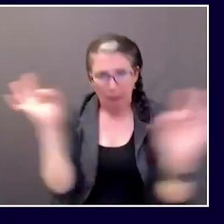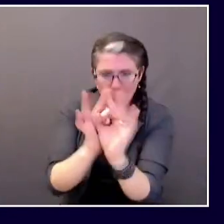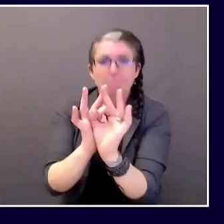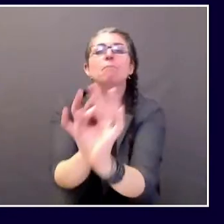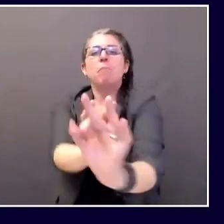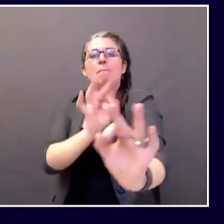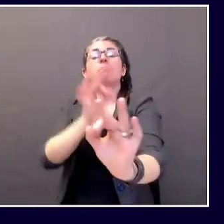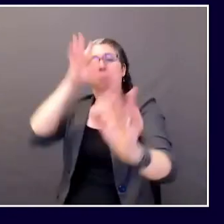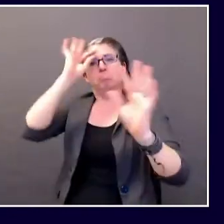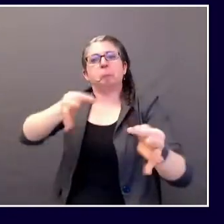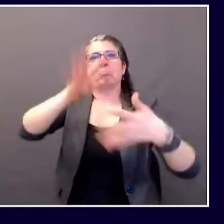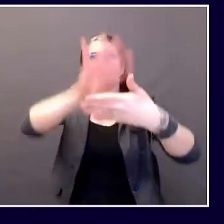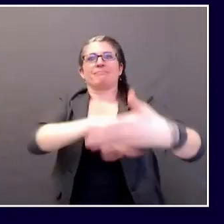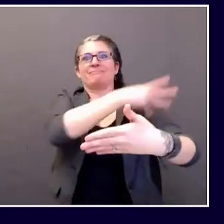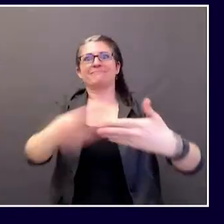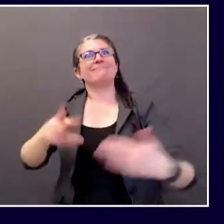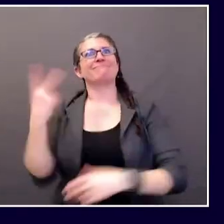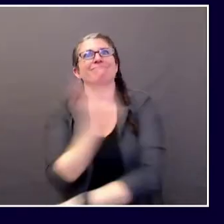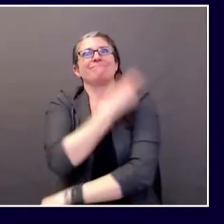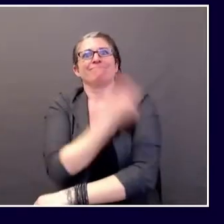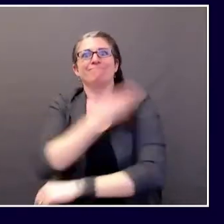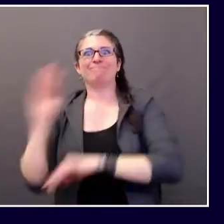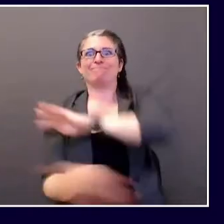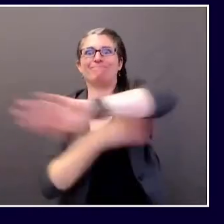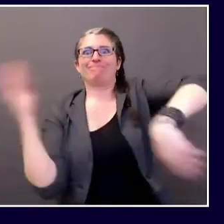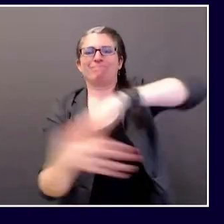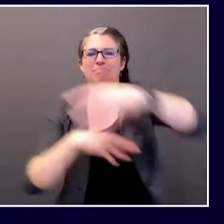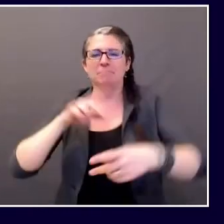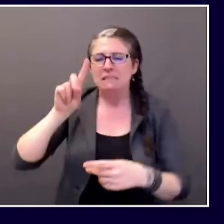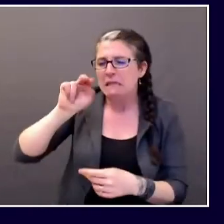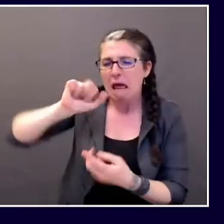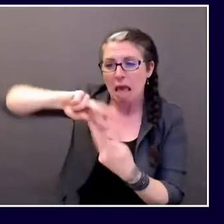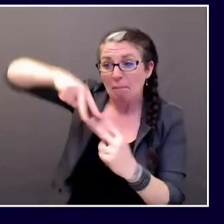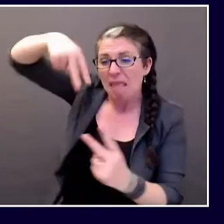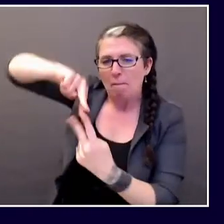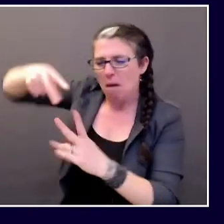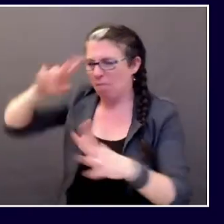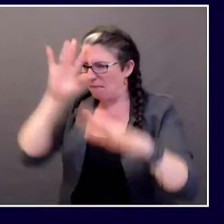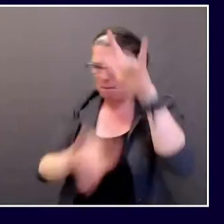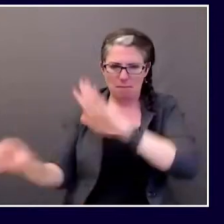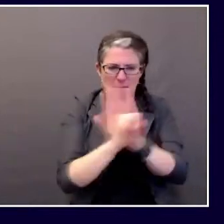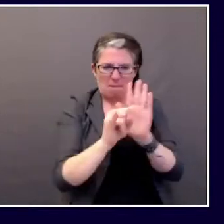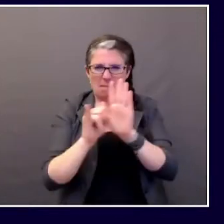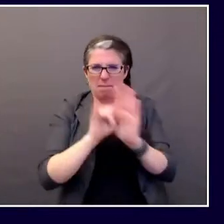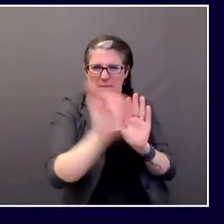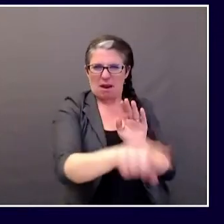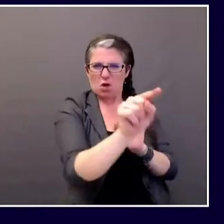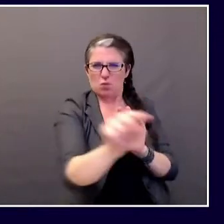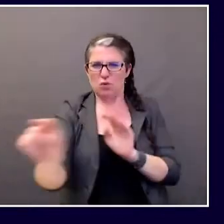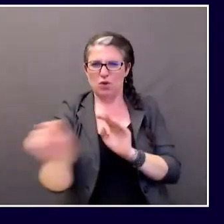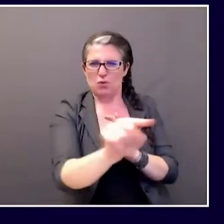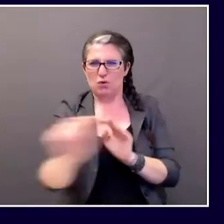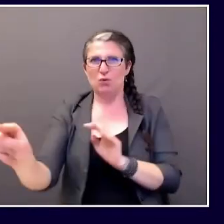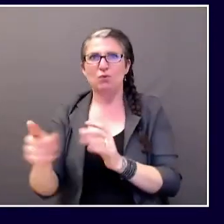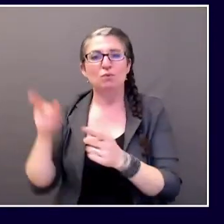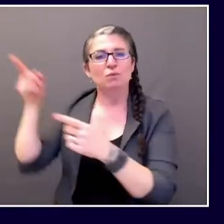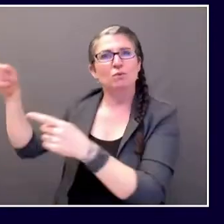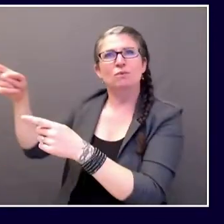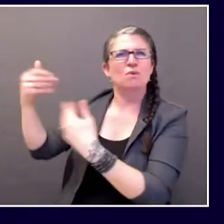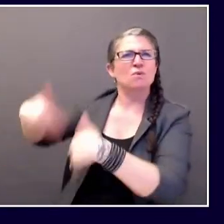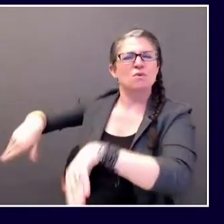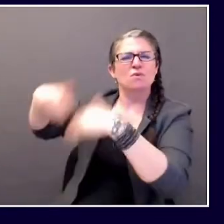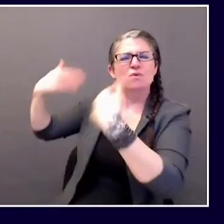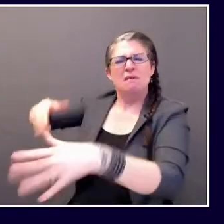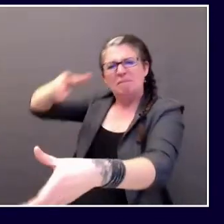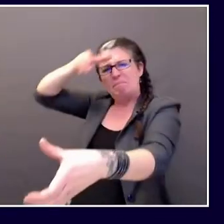in that jurisdiction and the exact scientific order in which they should be vaccinated. But we don't have that supercomputer. And even